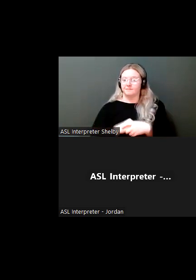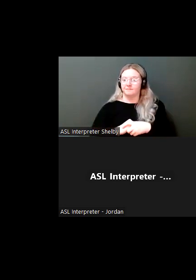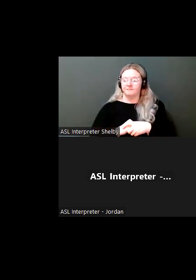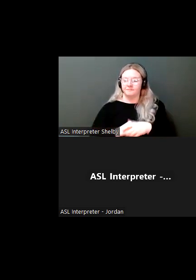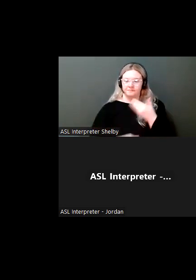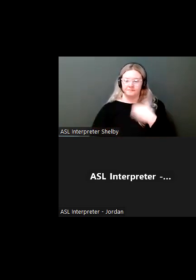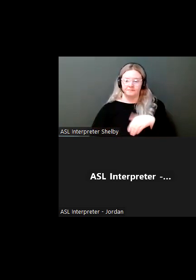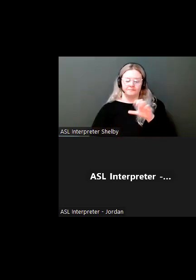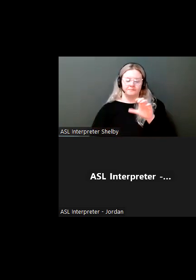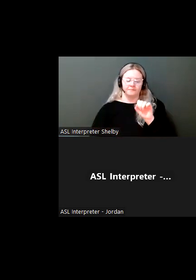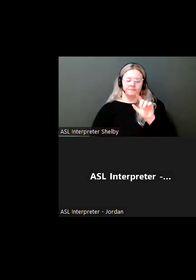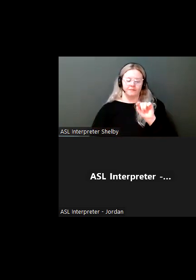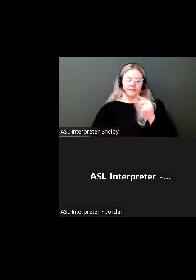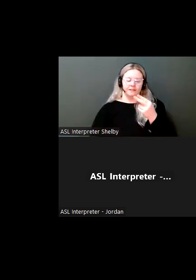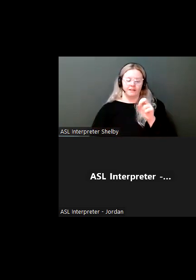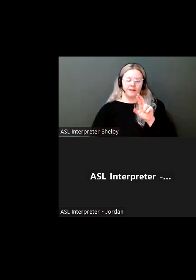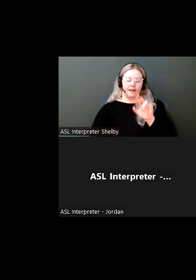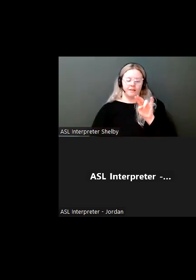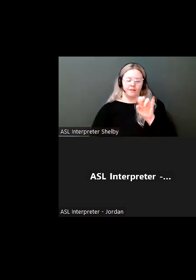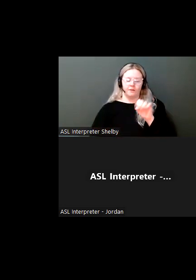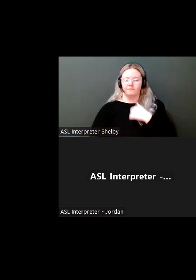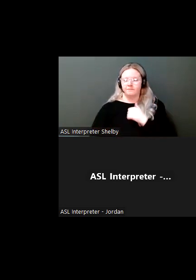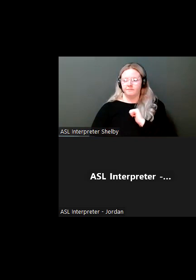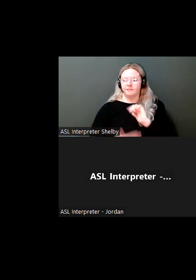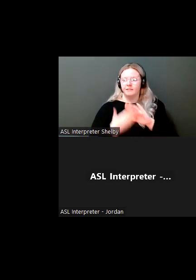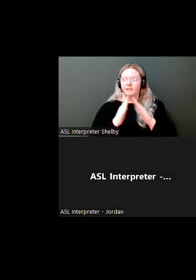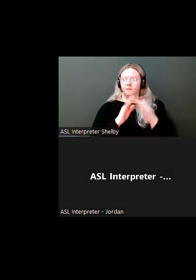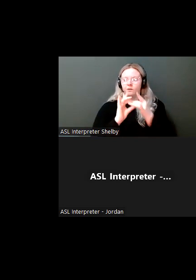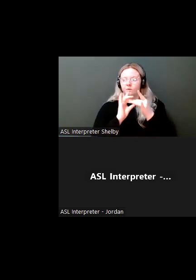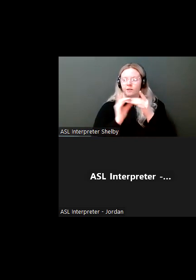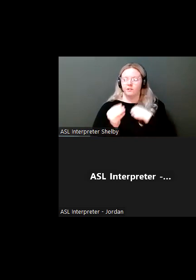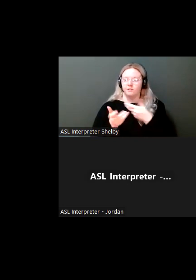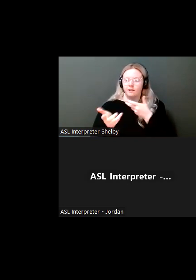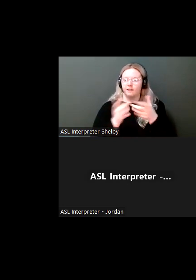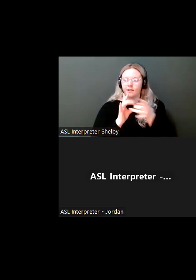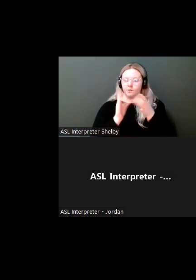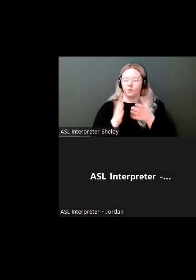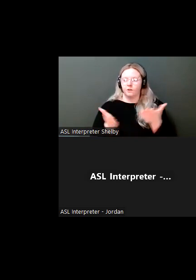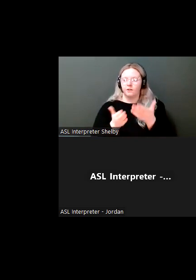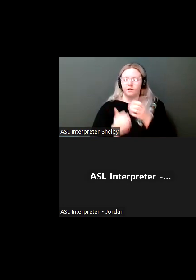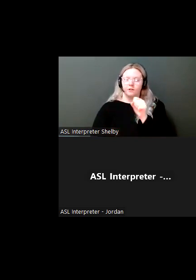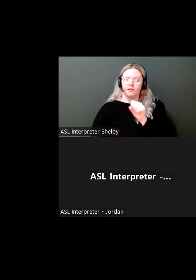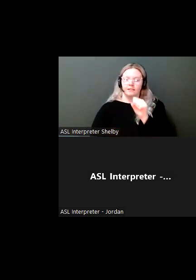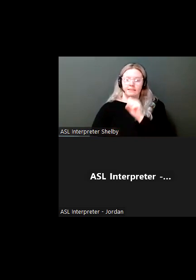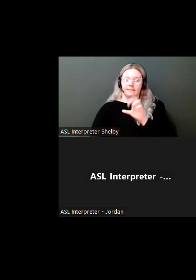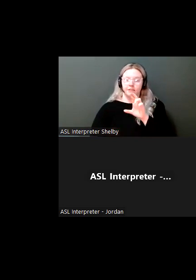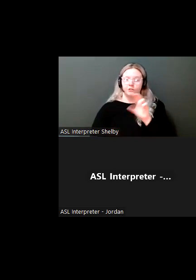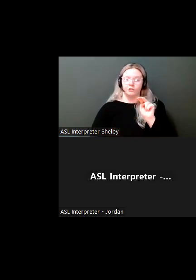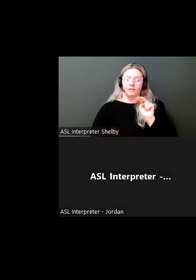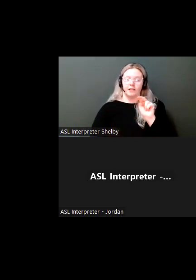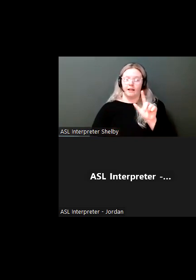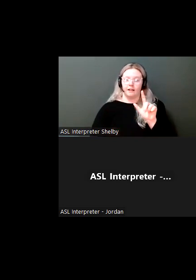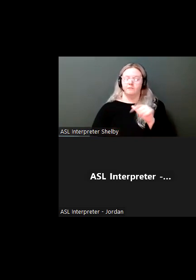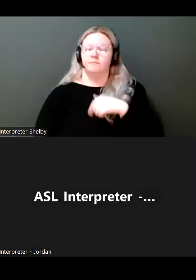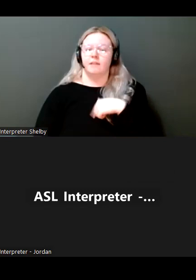name is Catherine Conley. I'm the Community Relations and Engagement Coordinator here at Seniors NL. And welcome to this week's Talk